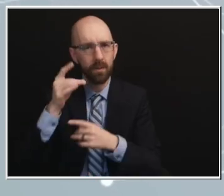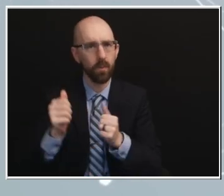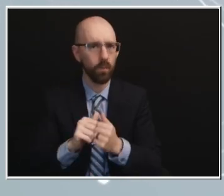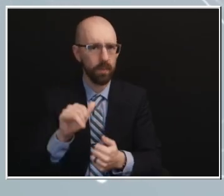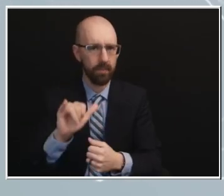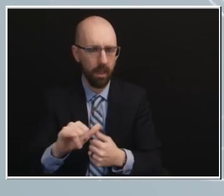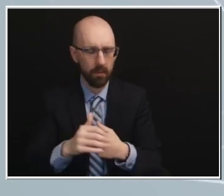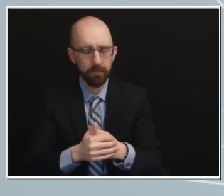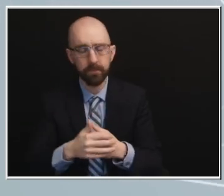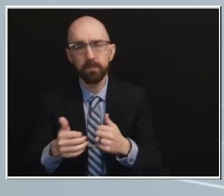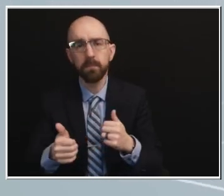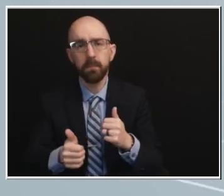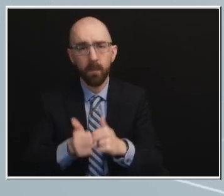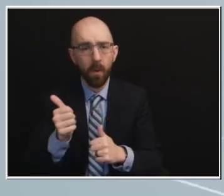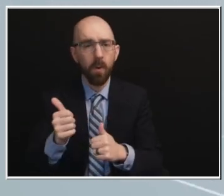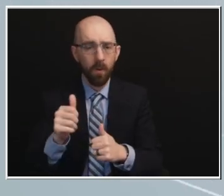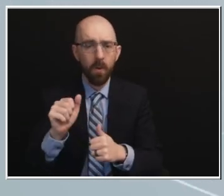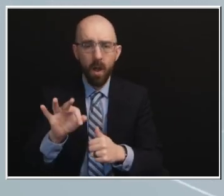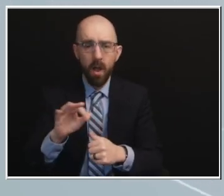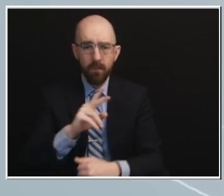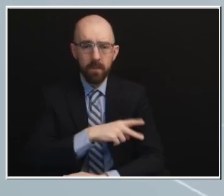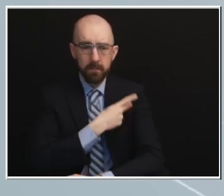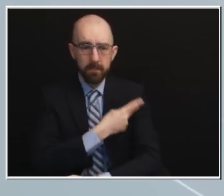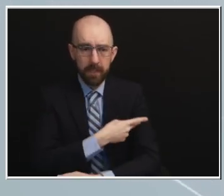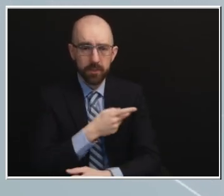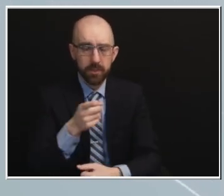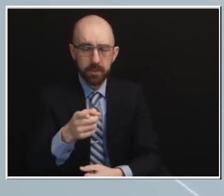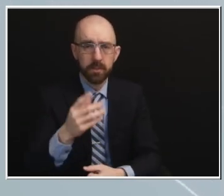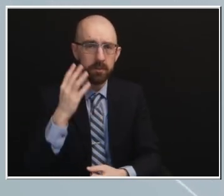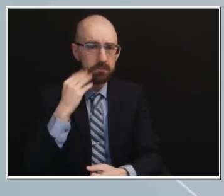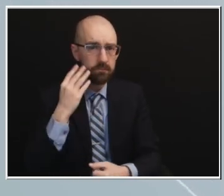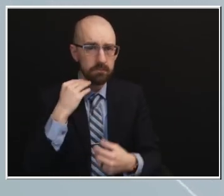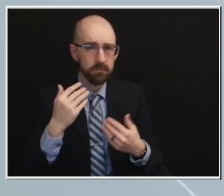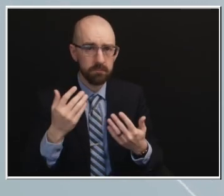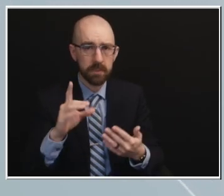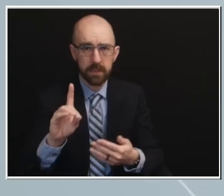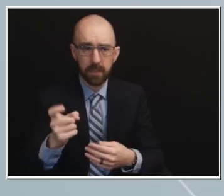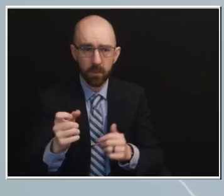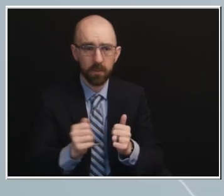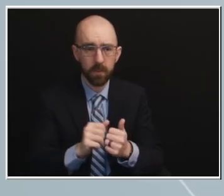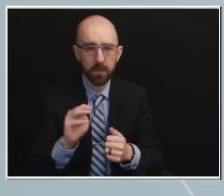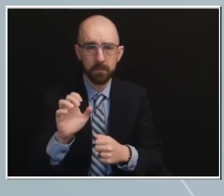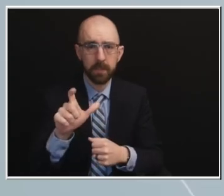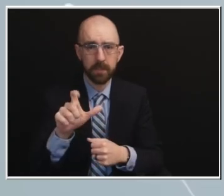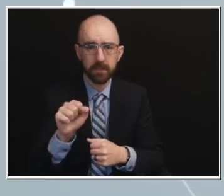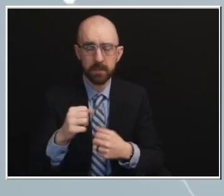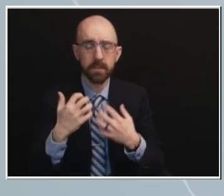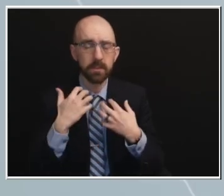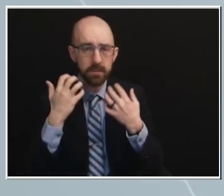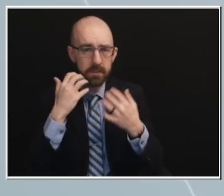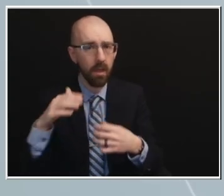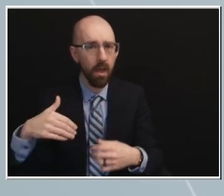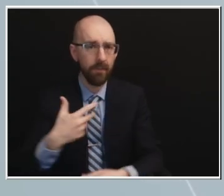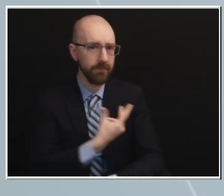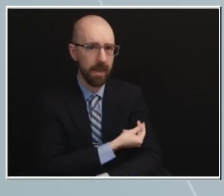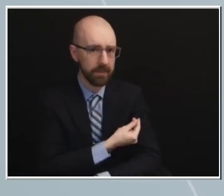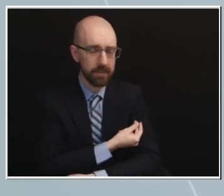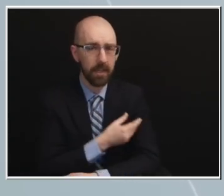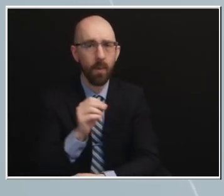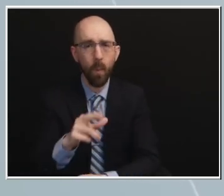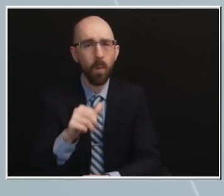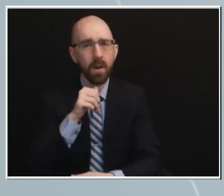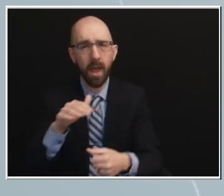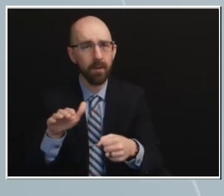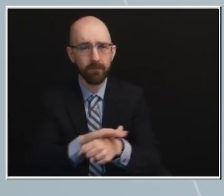vast majority of patients that have been diagnosed with measles are unvaccinated or incompletely